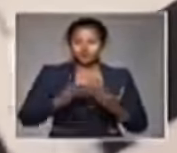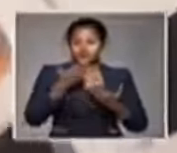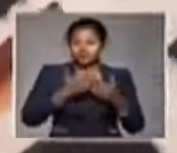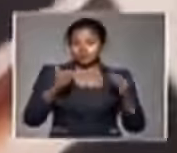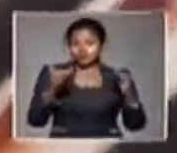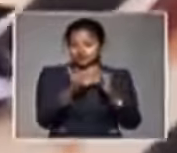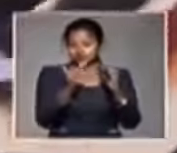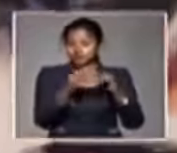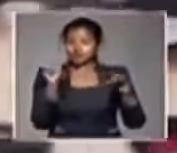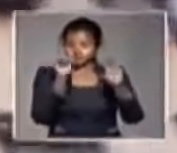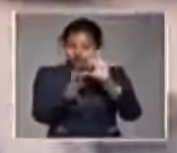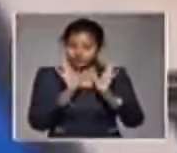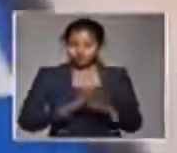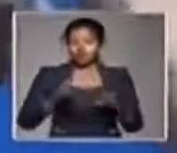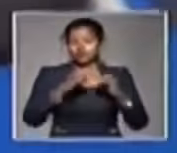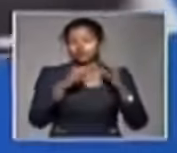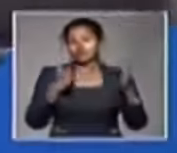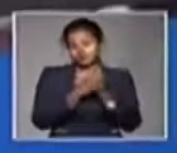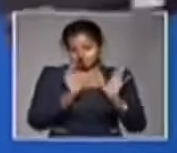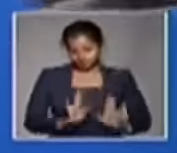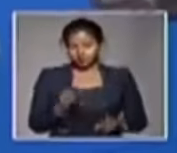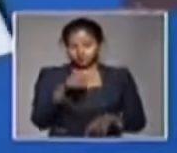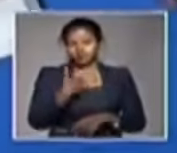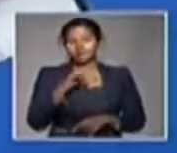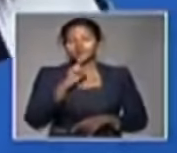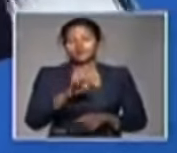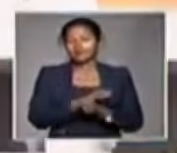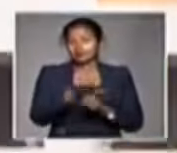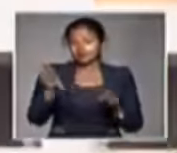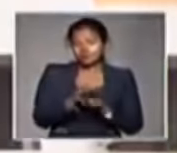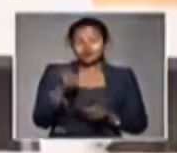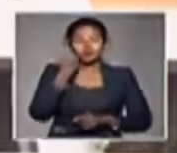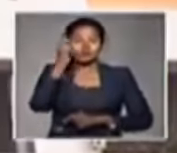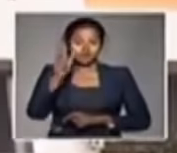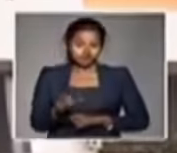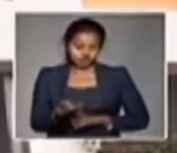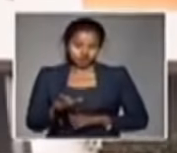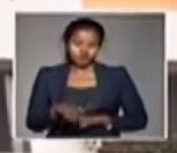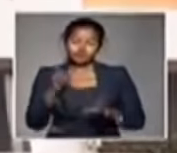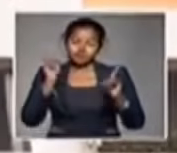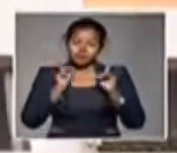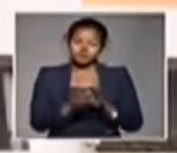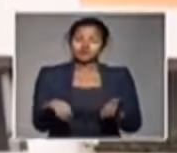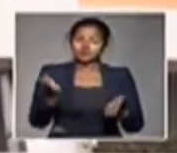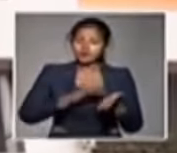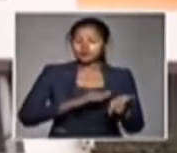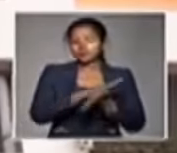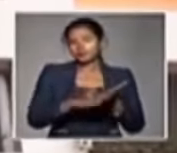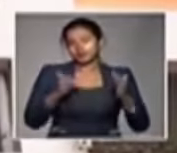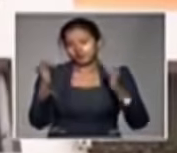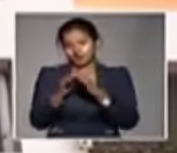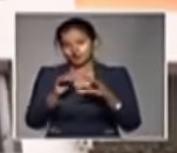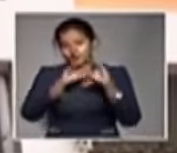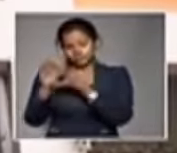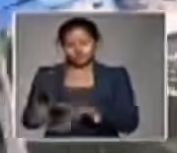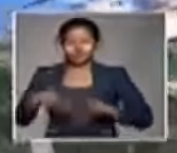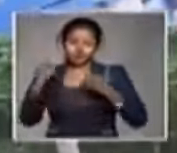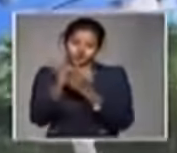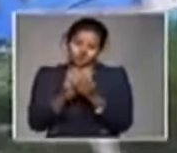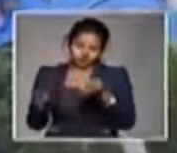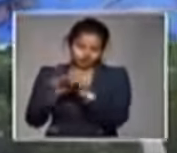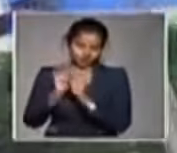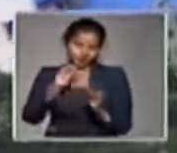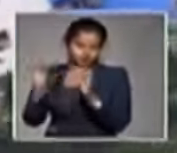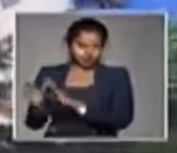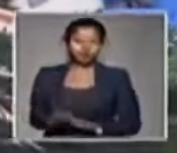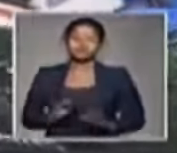housing project in Borella. He said that the COVID-19 patient was directed back to quarantine as per the health regulations.